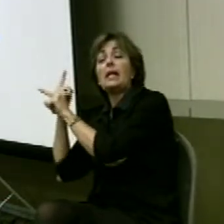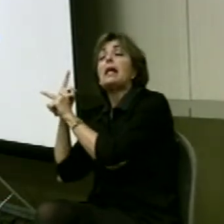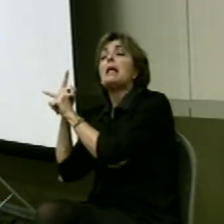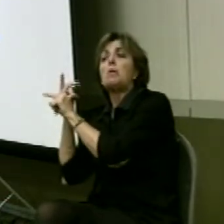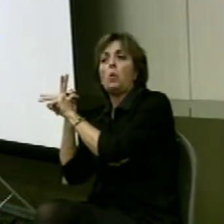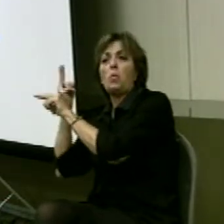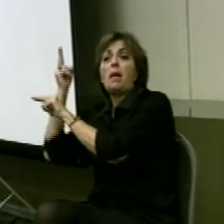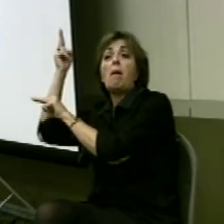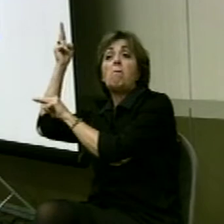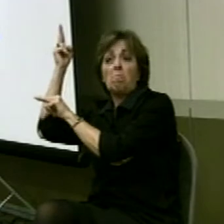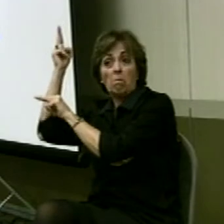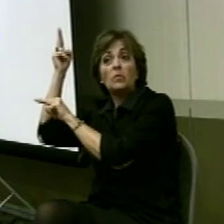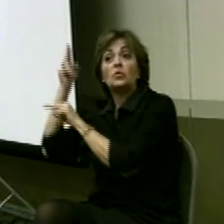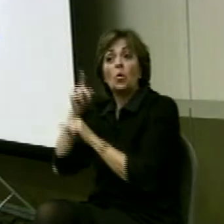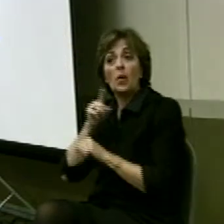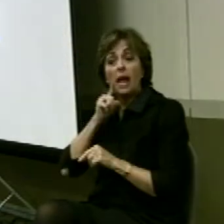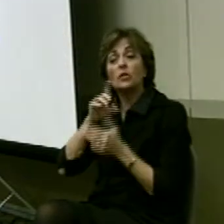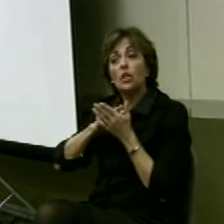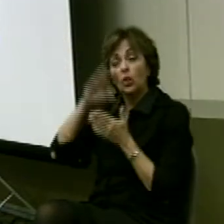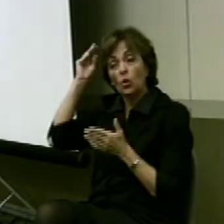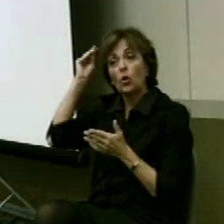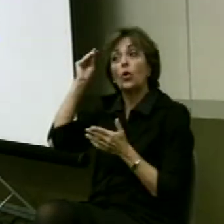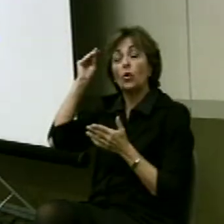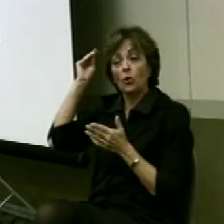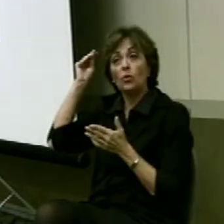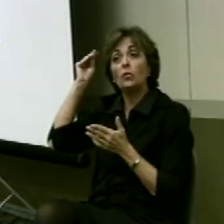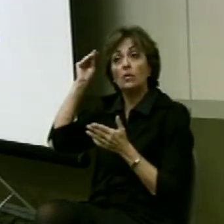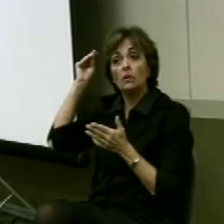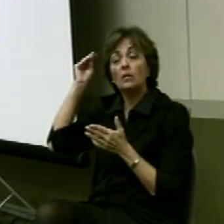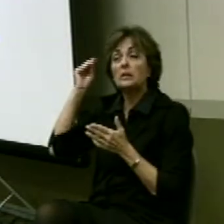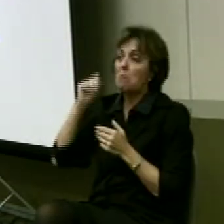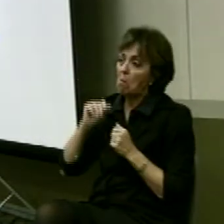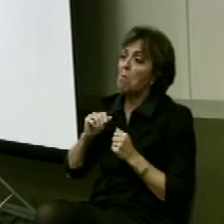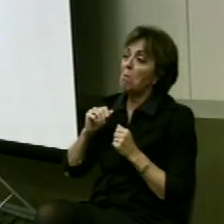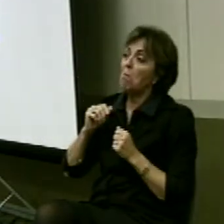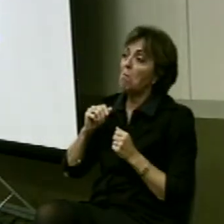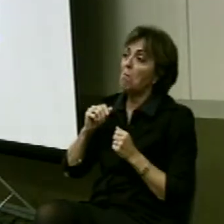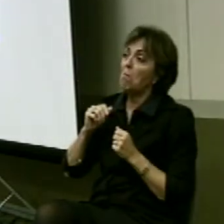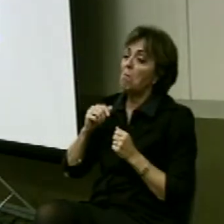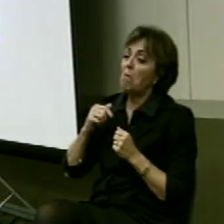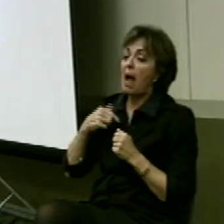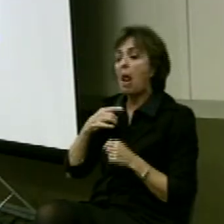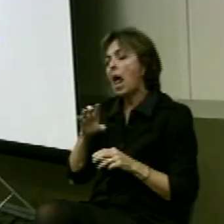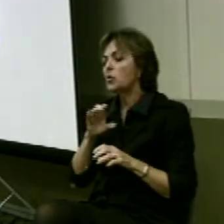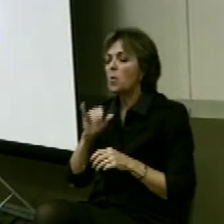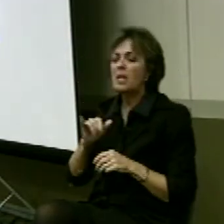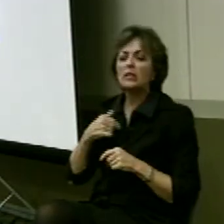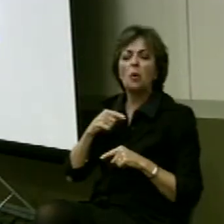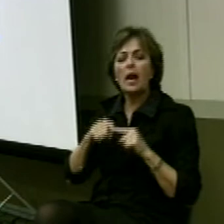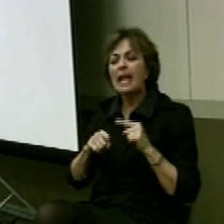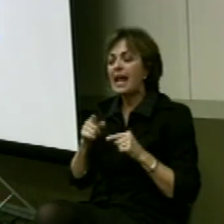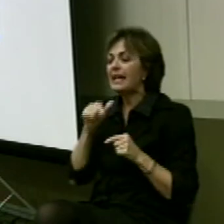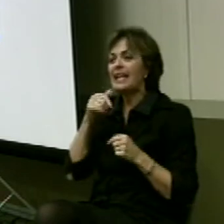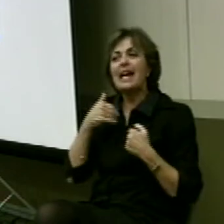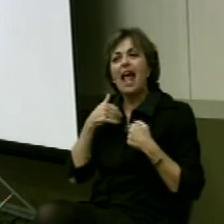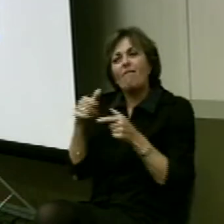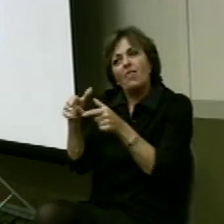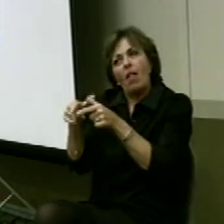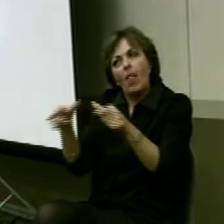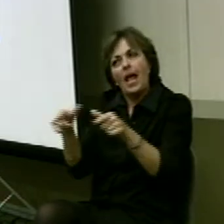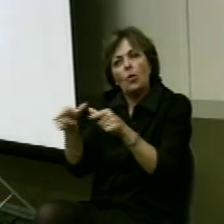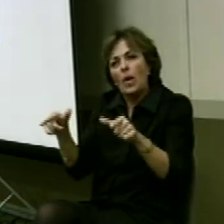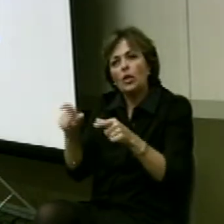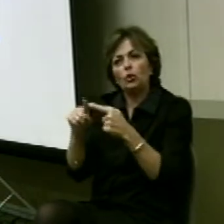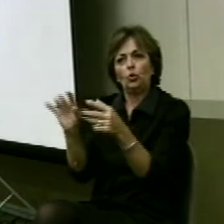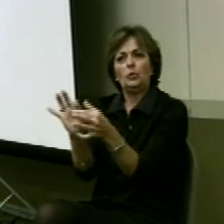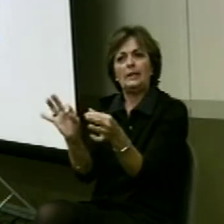the escaping in the appropriate way went up. So he did actually learn to say, I don't like doing this anymore, or I can't do